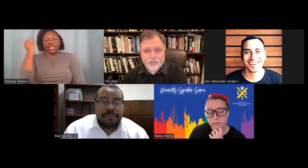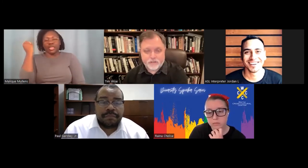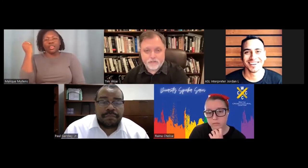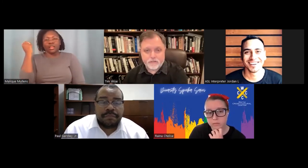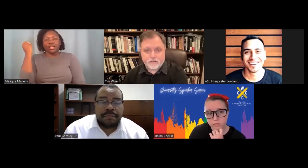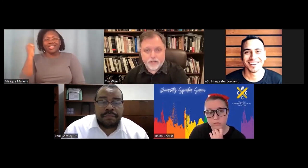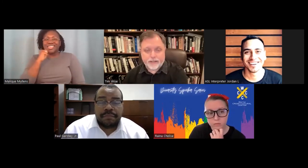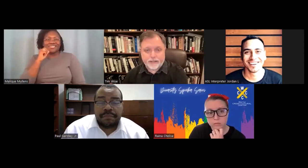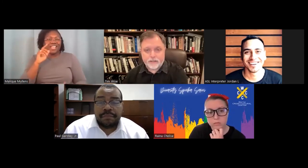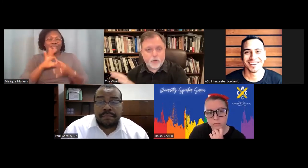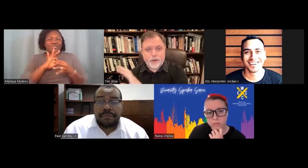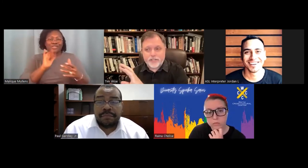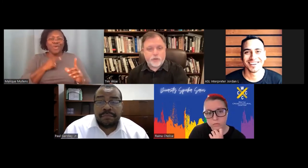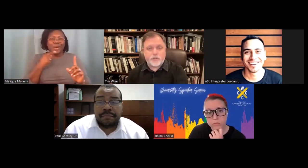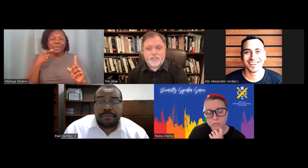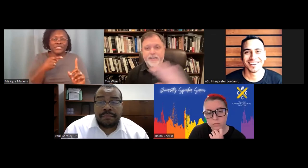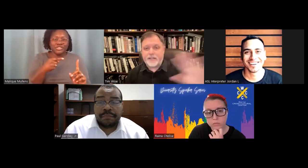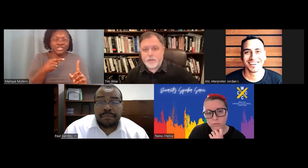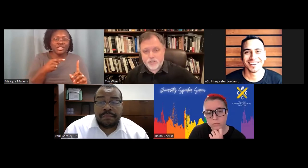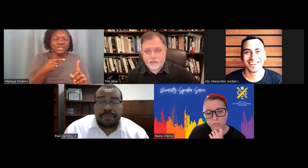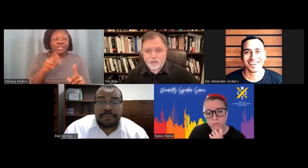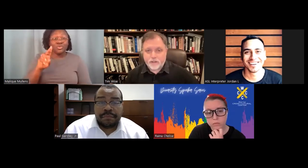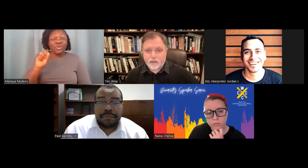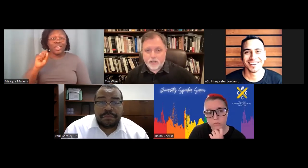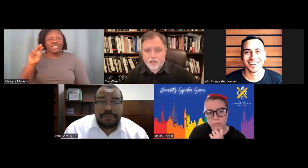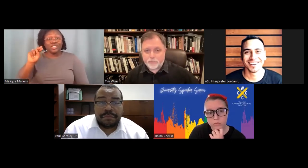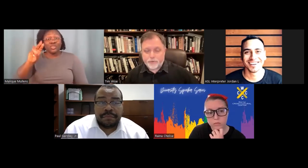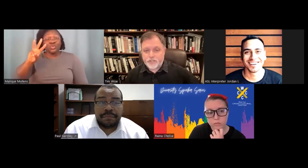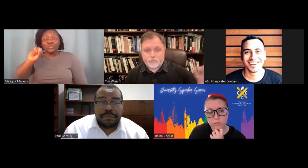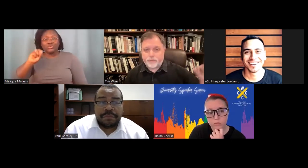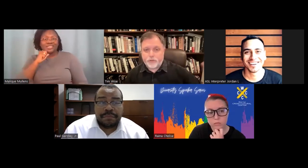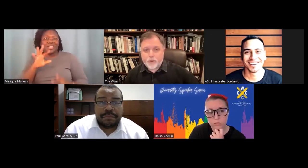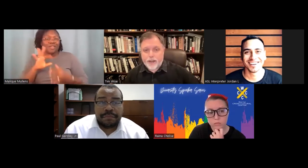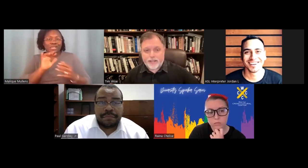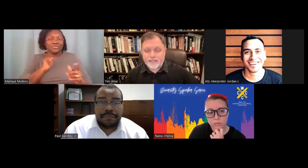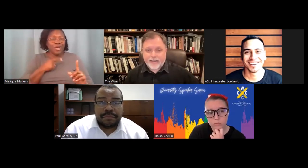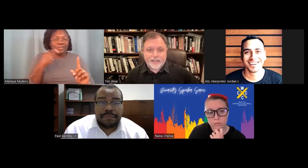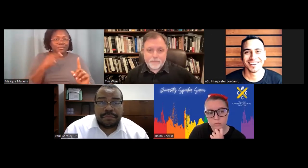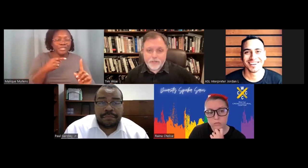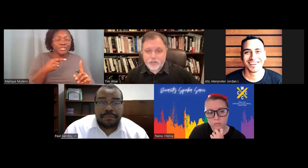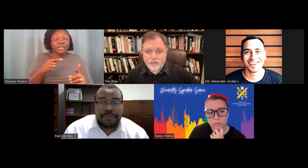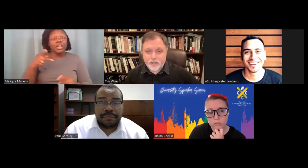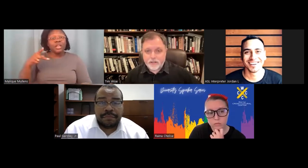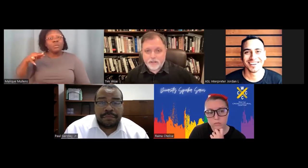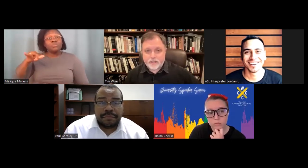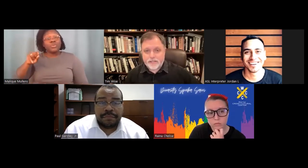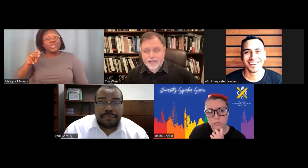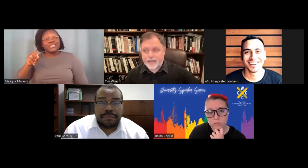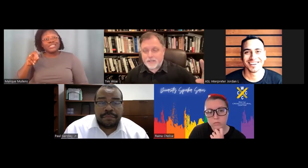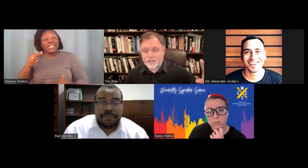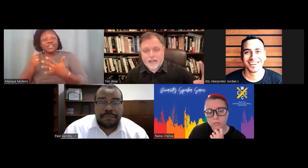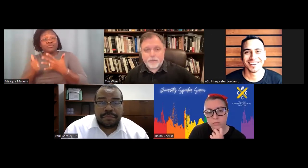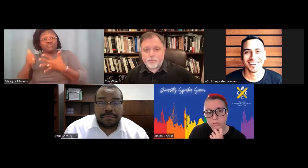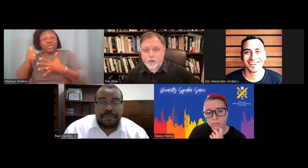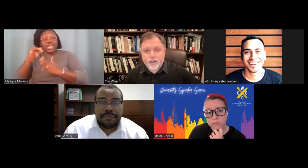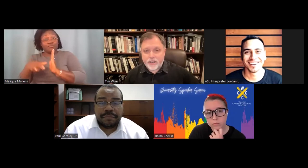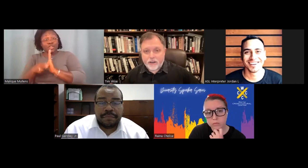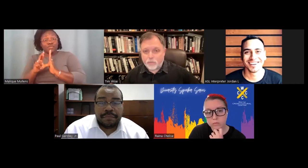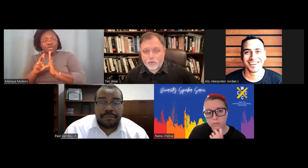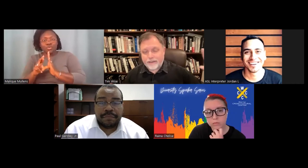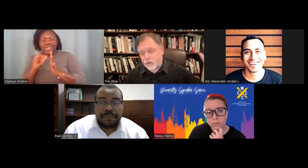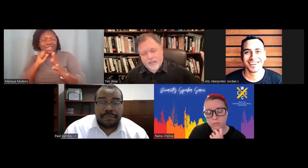the mission, right? Like, U.S. News ain't in the mission. The Princeton Review ranking is not in the mission. The size of the